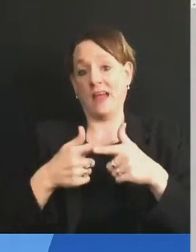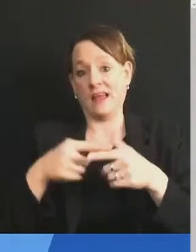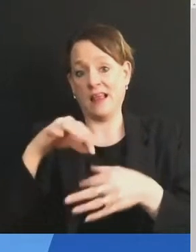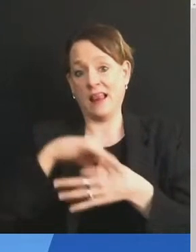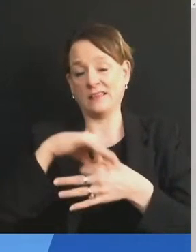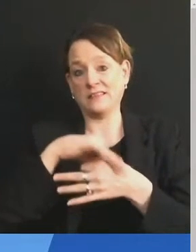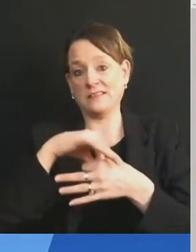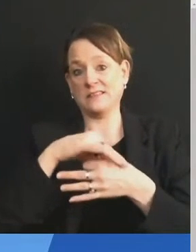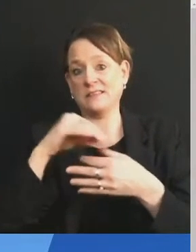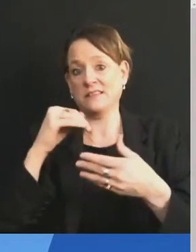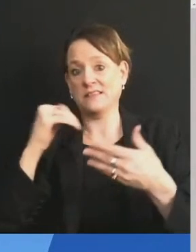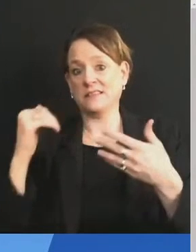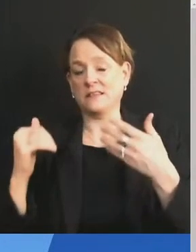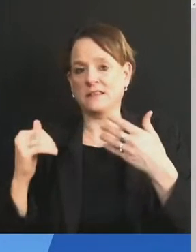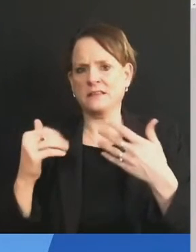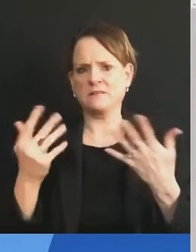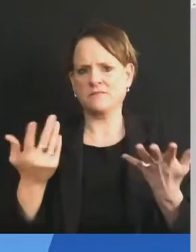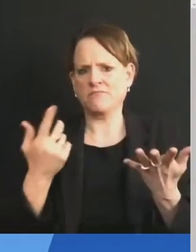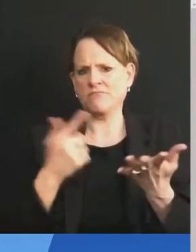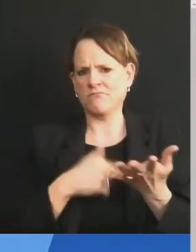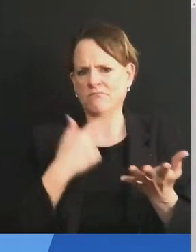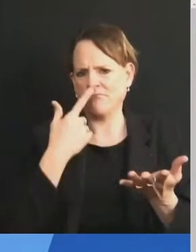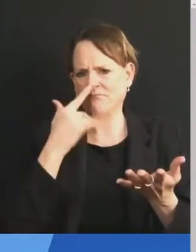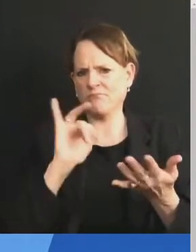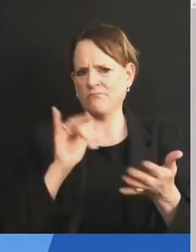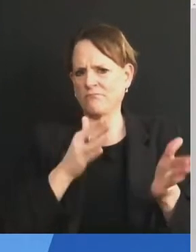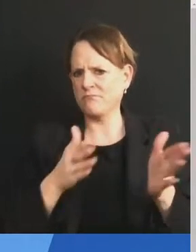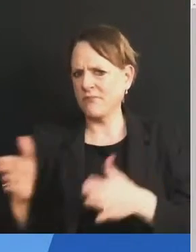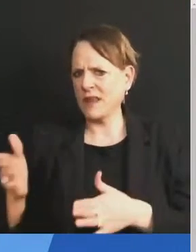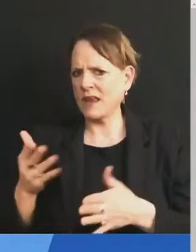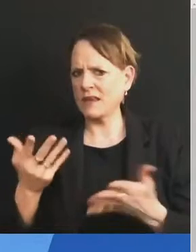weeks, trying to kind of get past that?